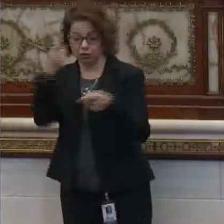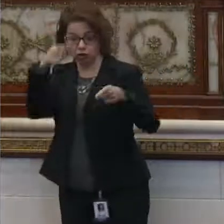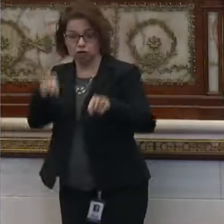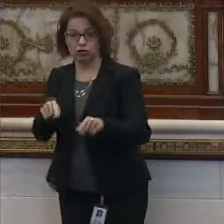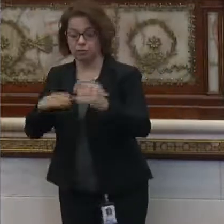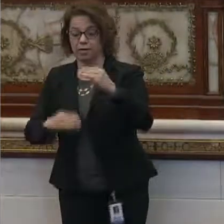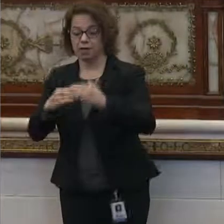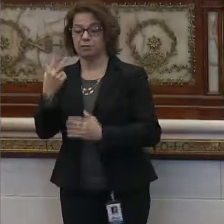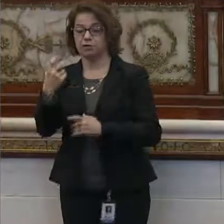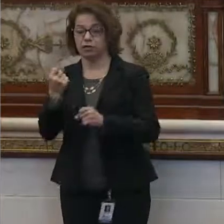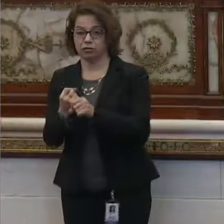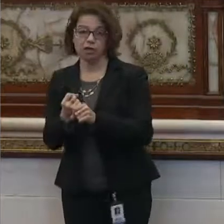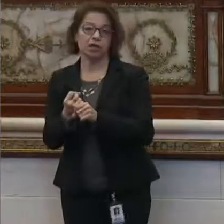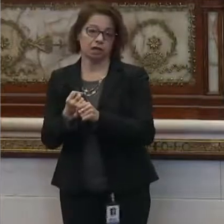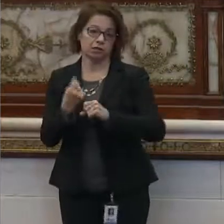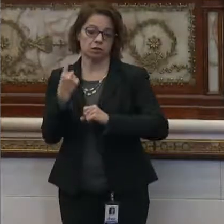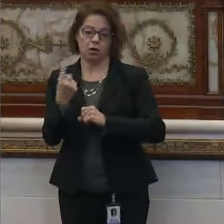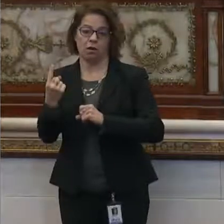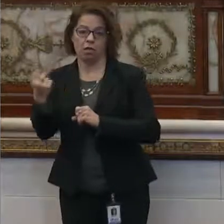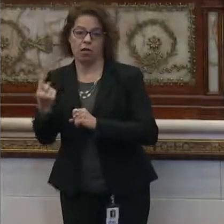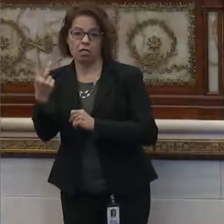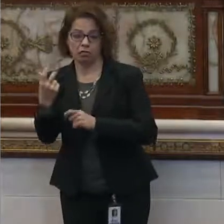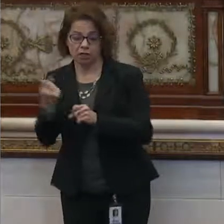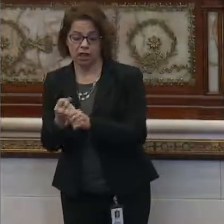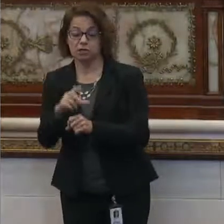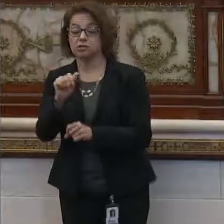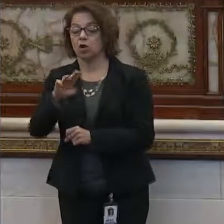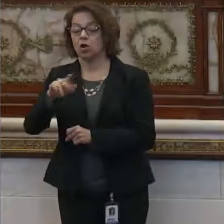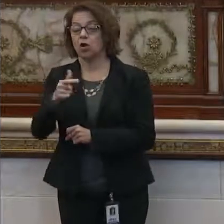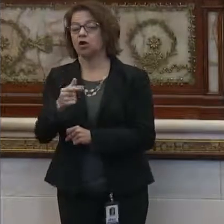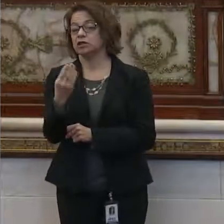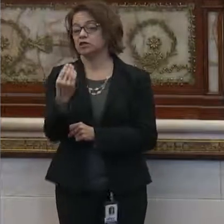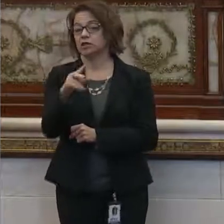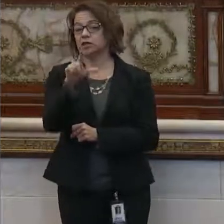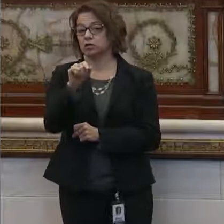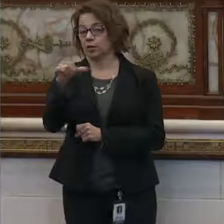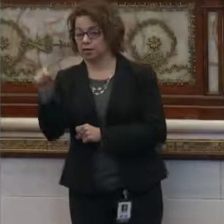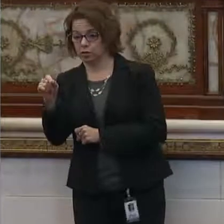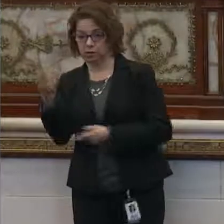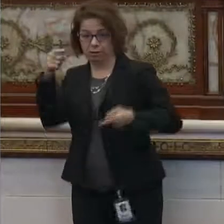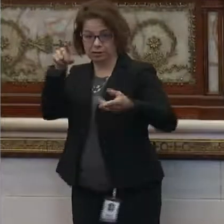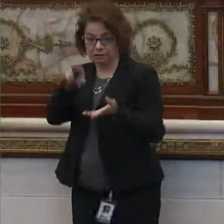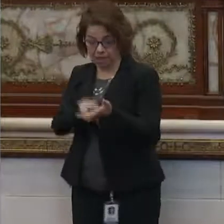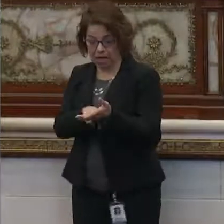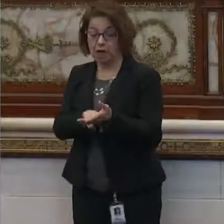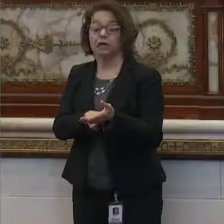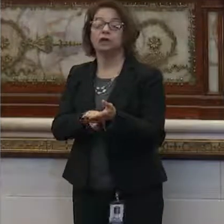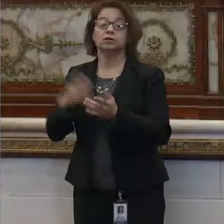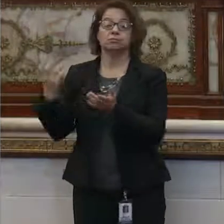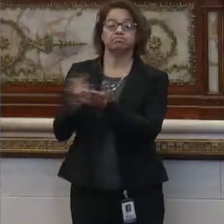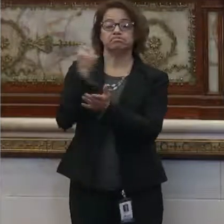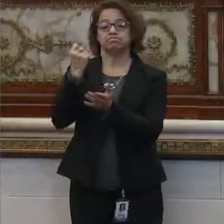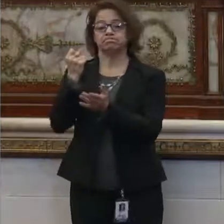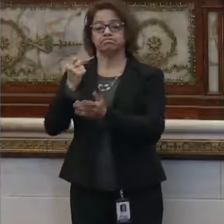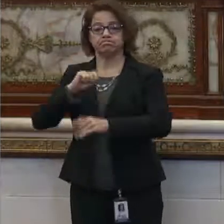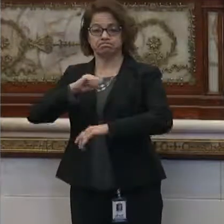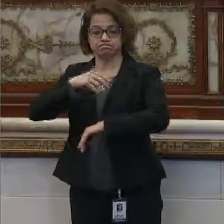up to 3 1-year renewal terms on August 14, 2020. In order to capitalize and